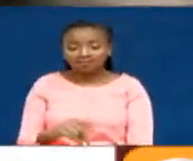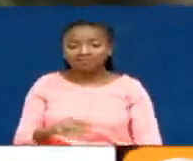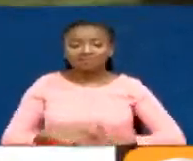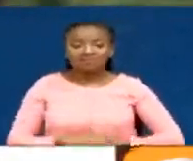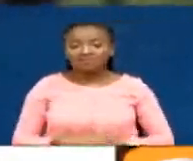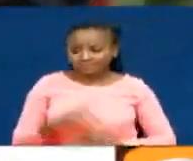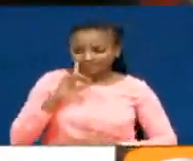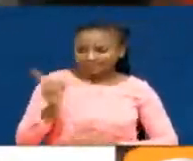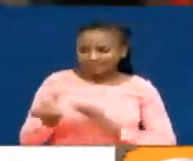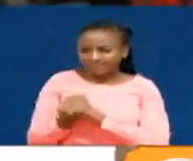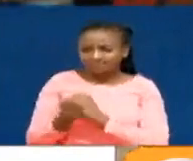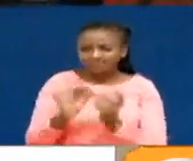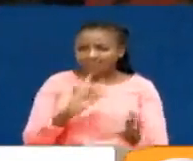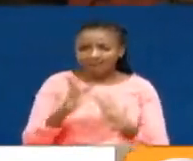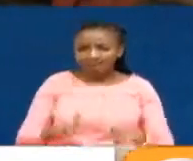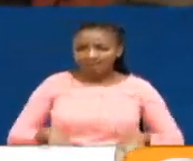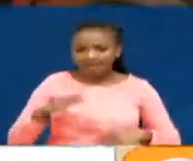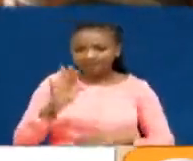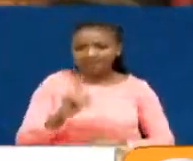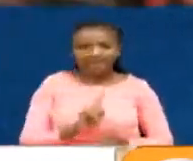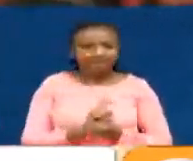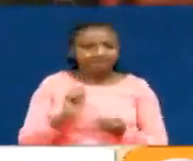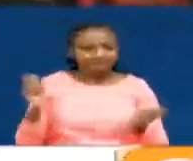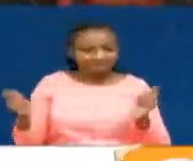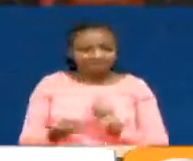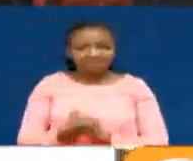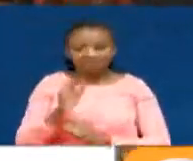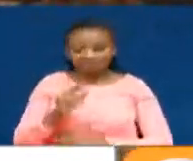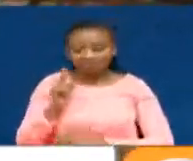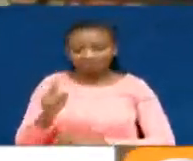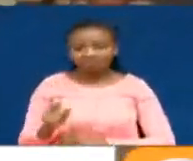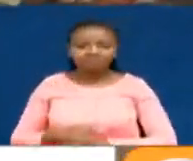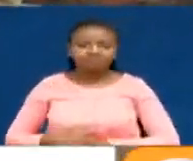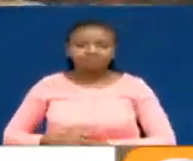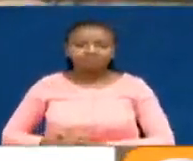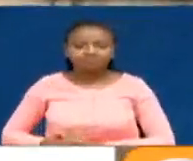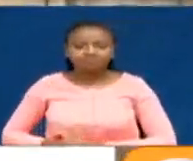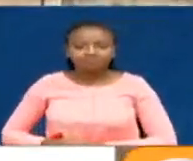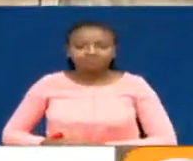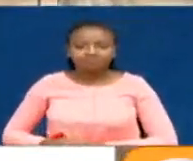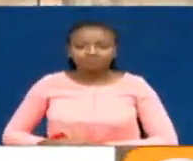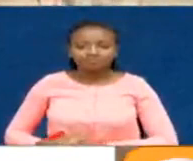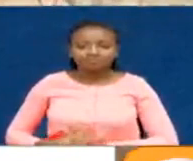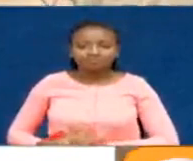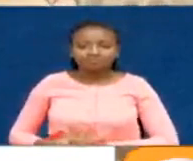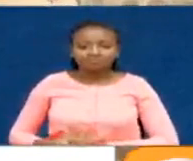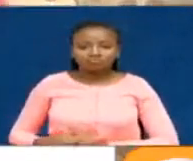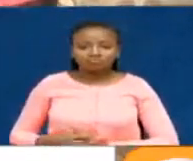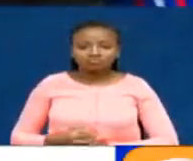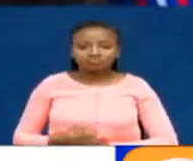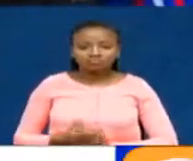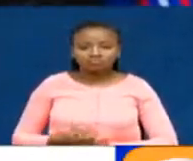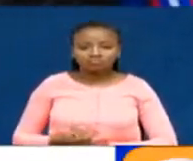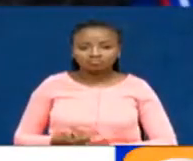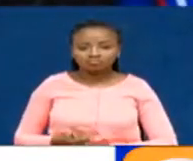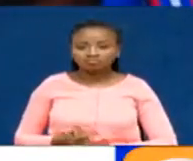who explains how life changed for the better since she joined Box Girls, which she wants to pay